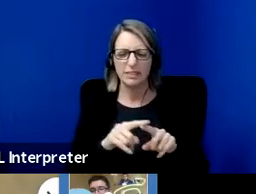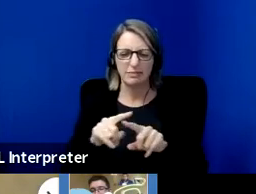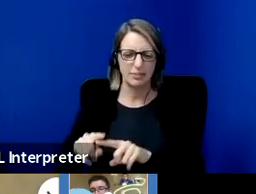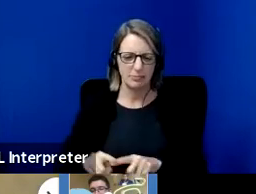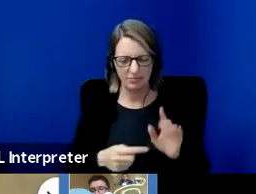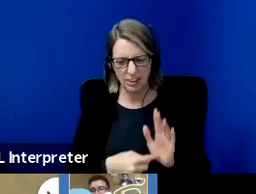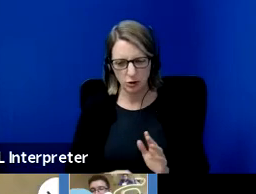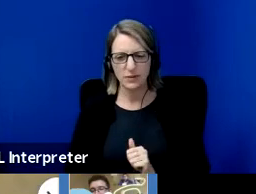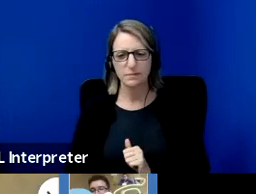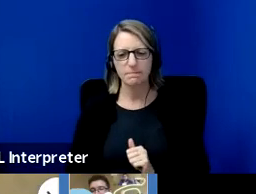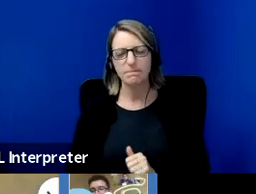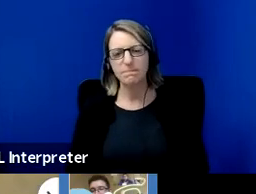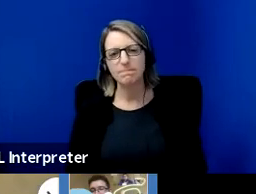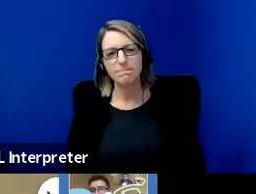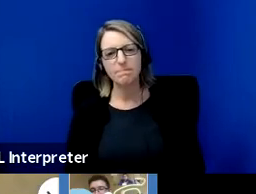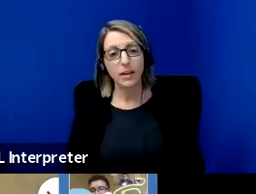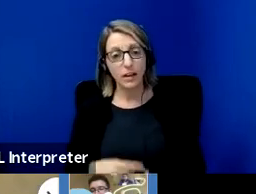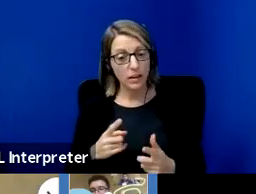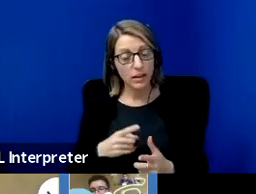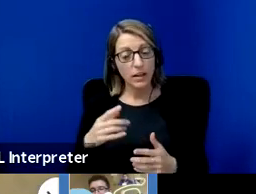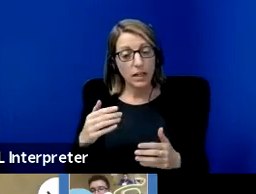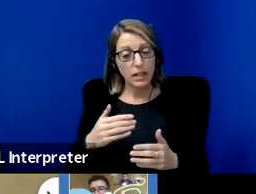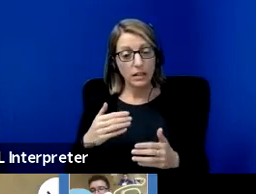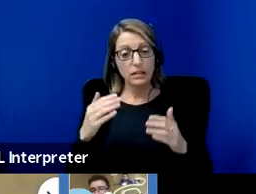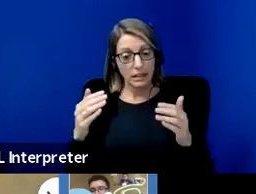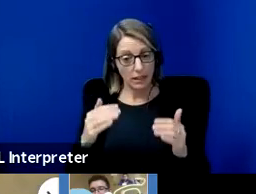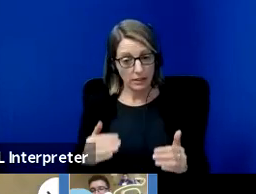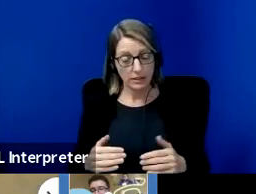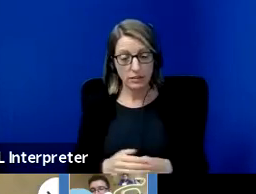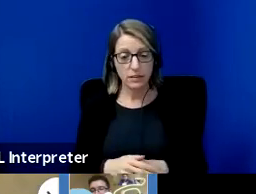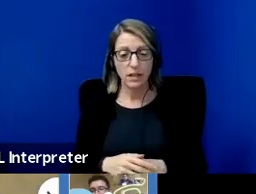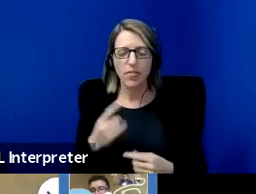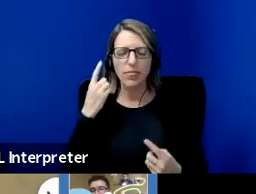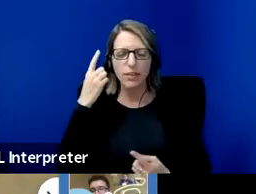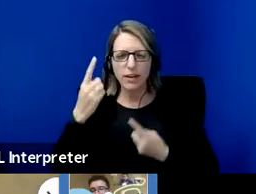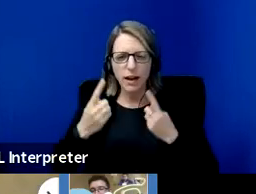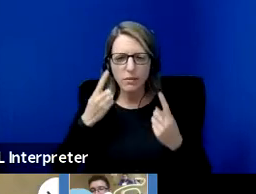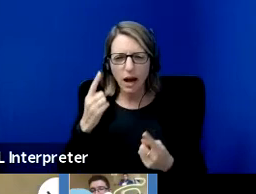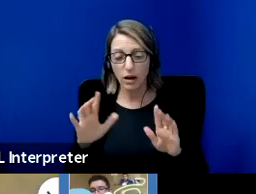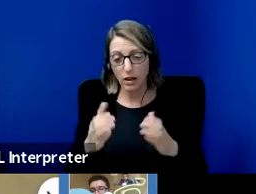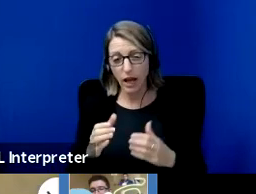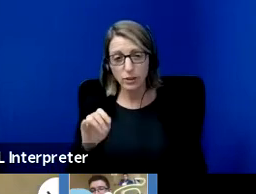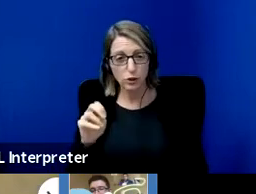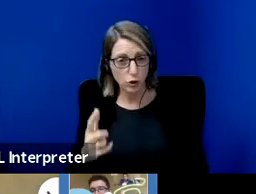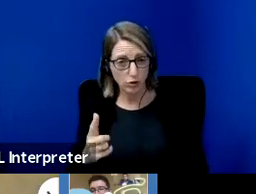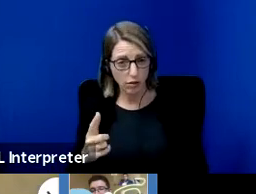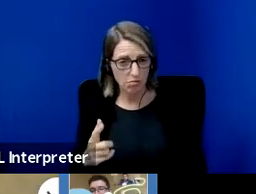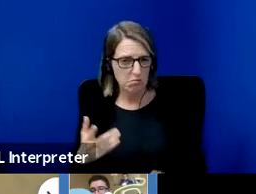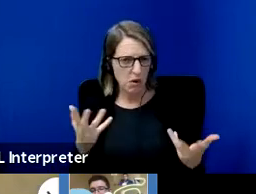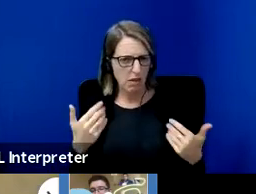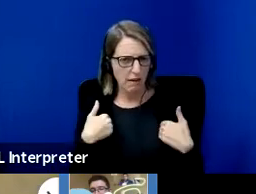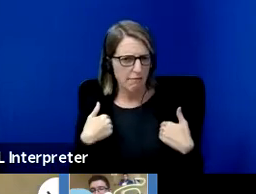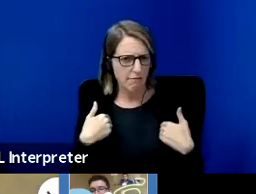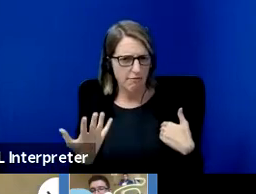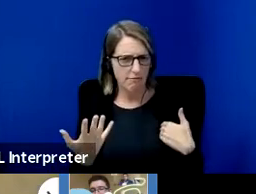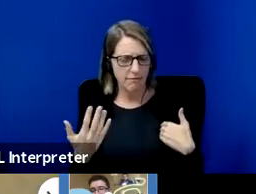The next thing you need to see, so think about a journal. This is a class journal. Well, what do journals have?